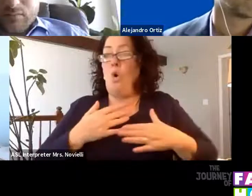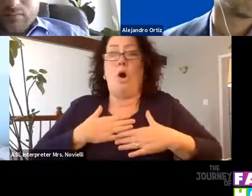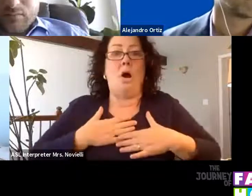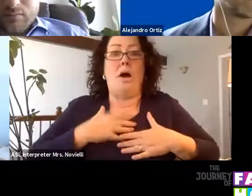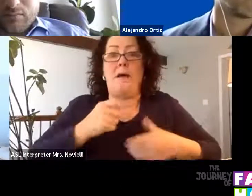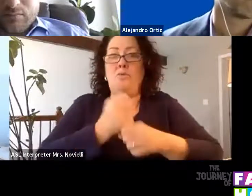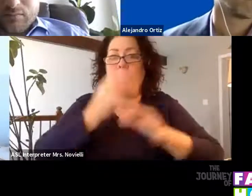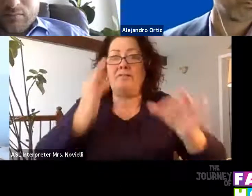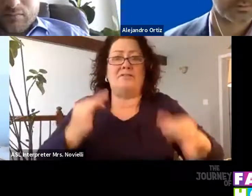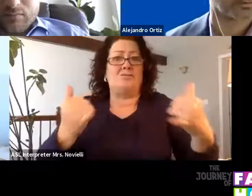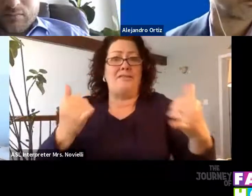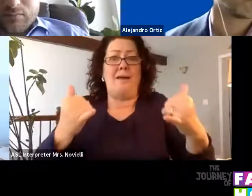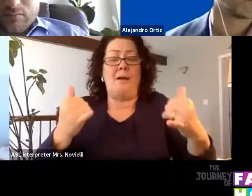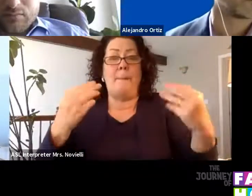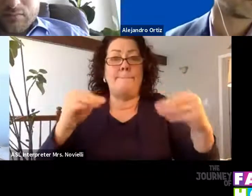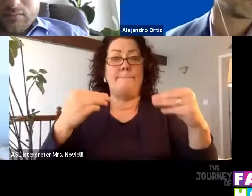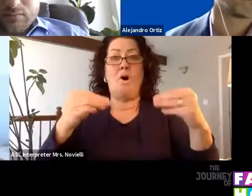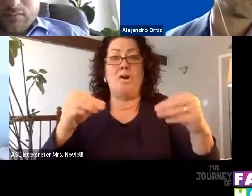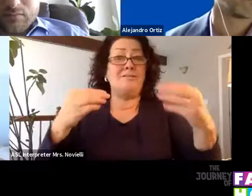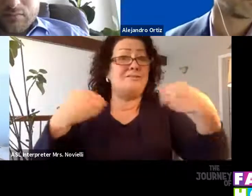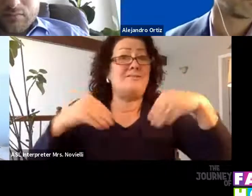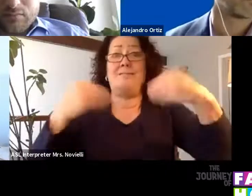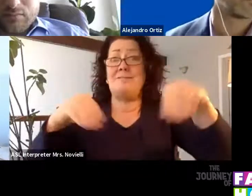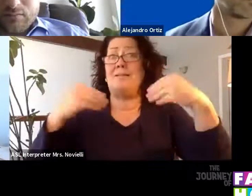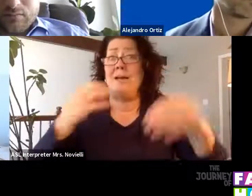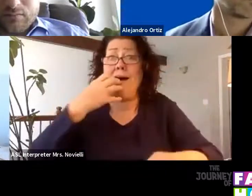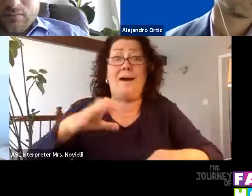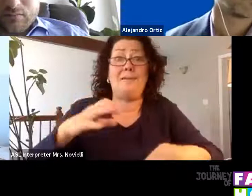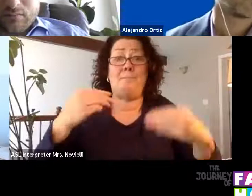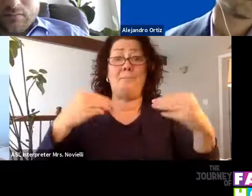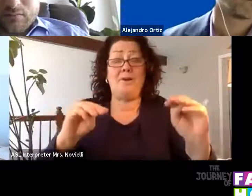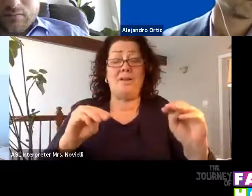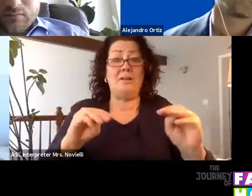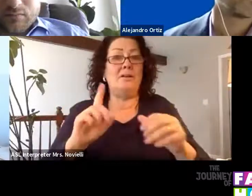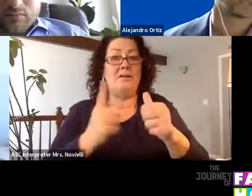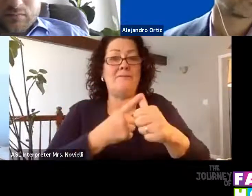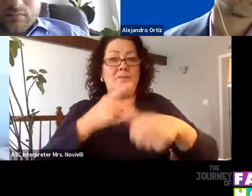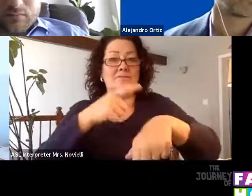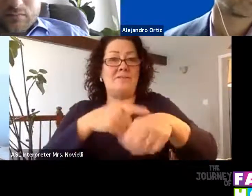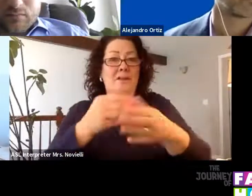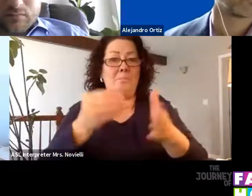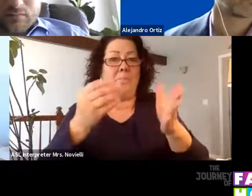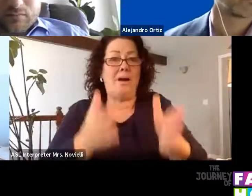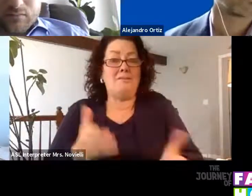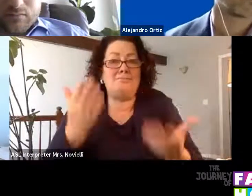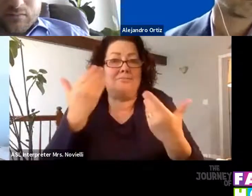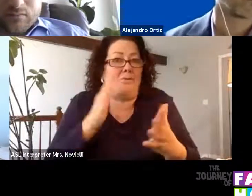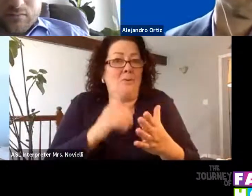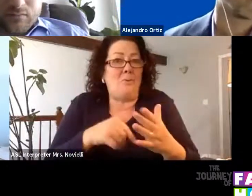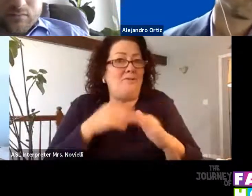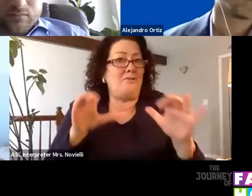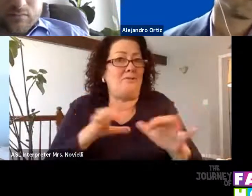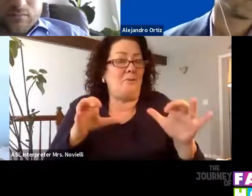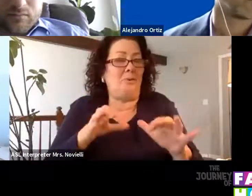make a decision because the market's so hot and I'm gonna miss out. And they don't know what they're doing. And they end